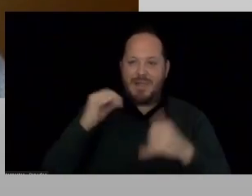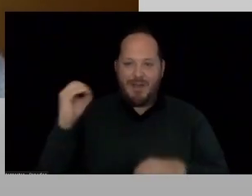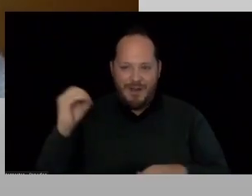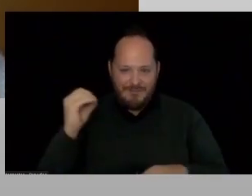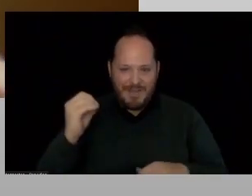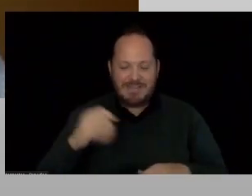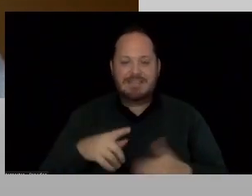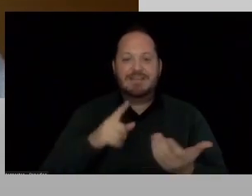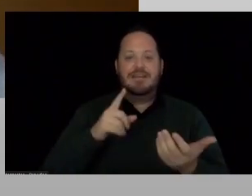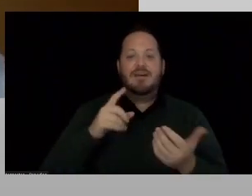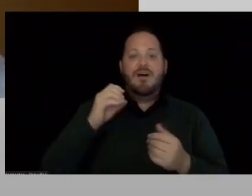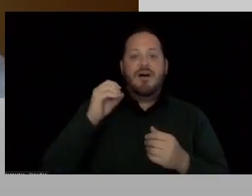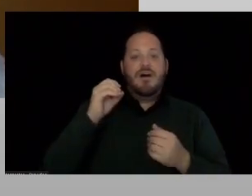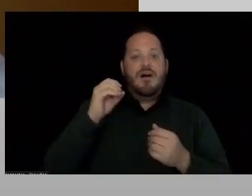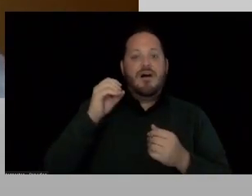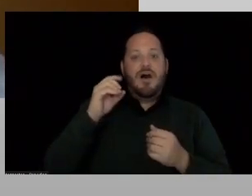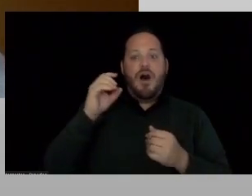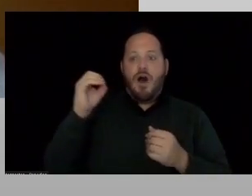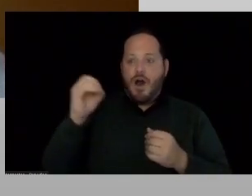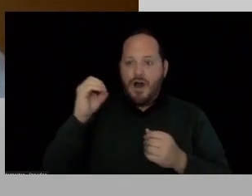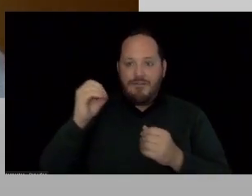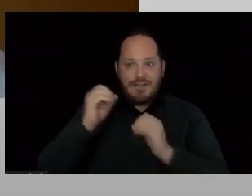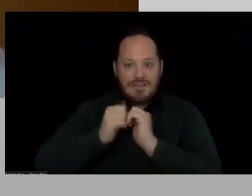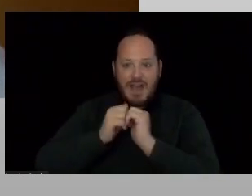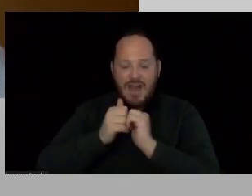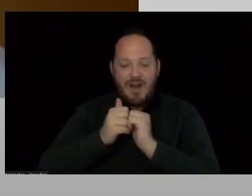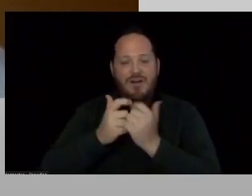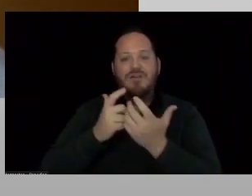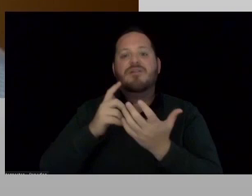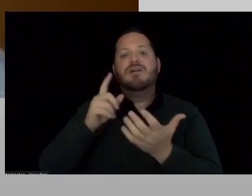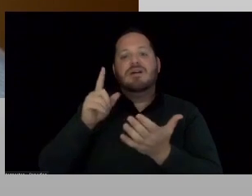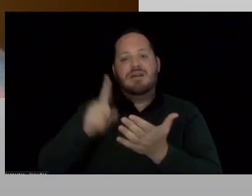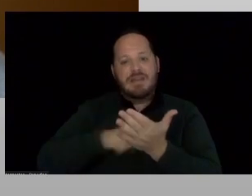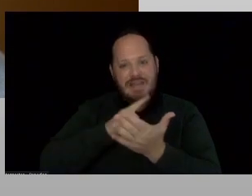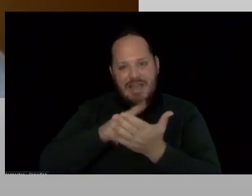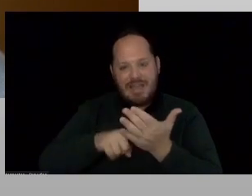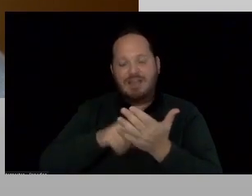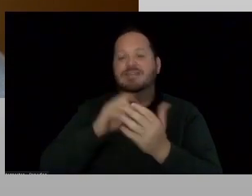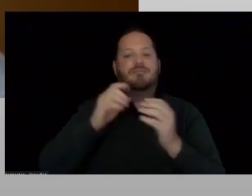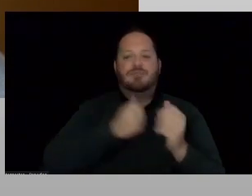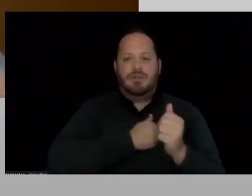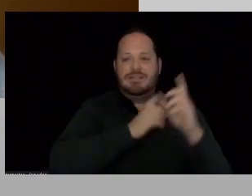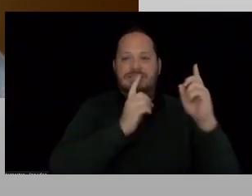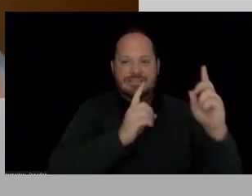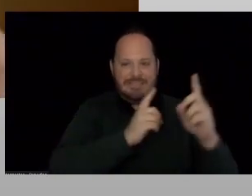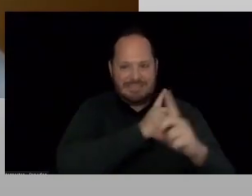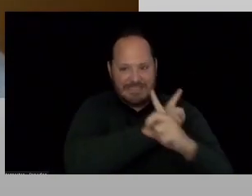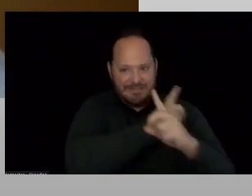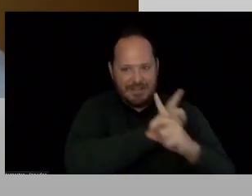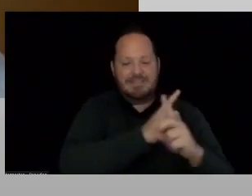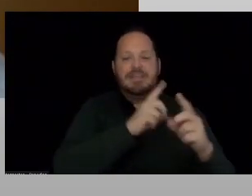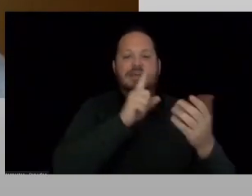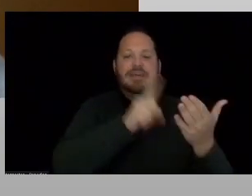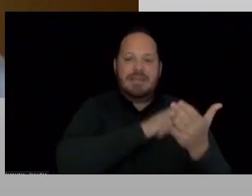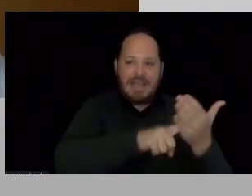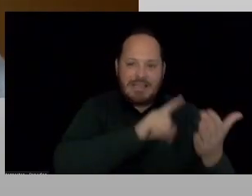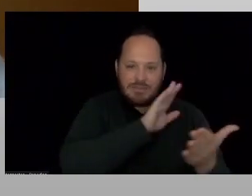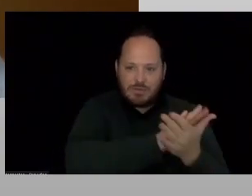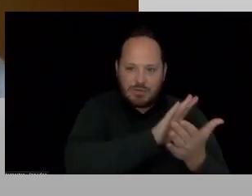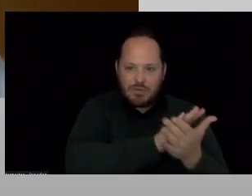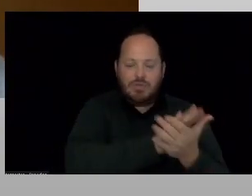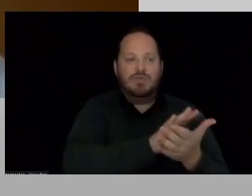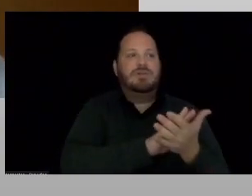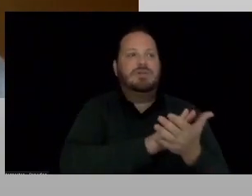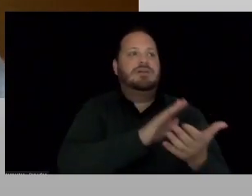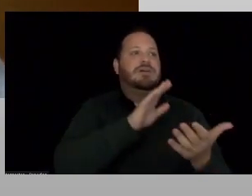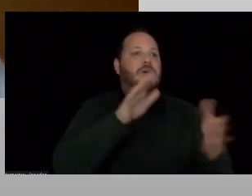large events, and preventing people from getting infected. Playing offense is considered defining the people that are infected as